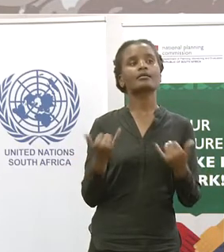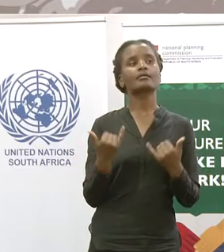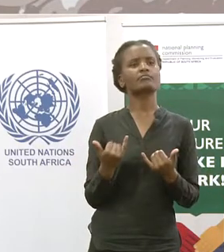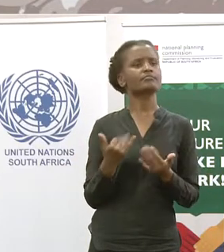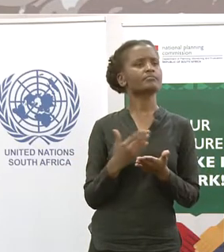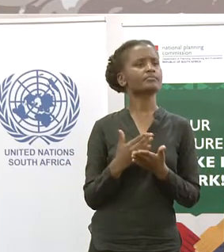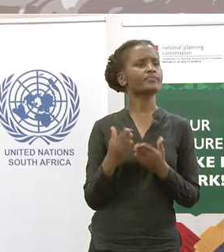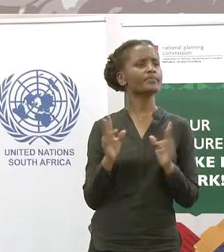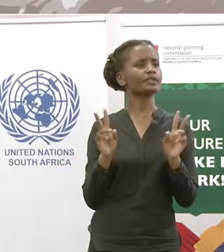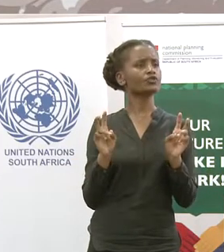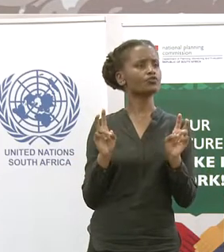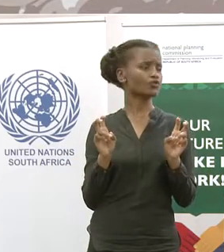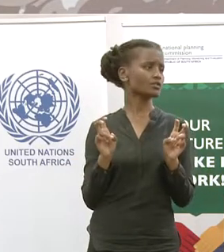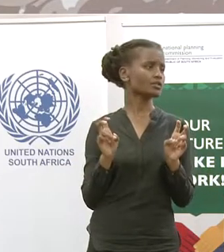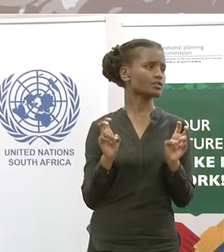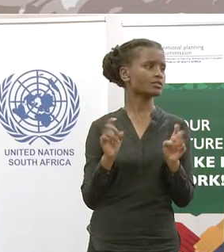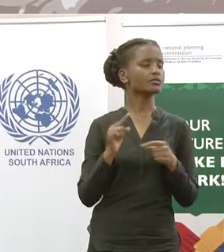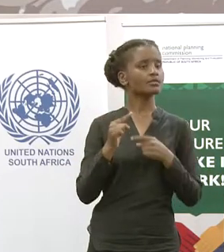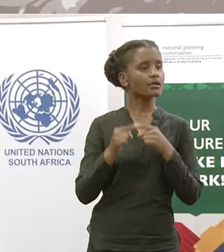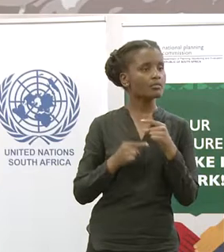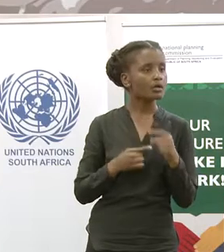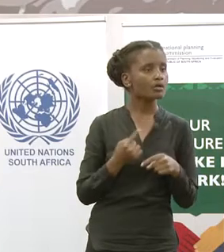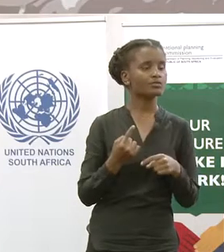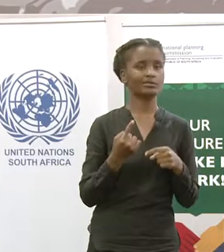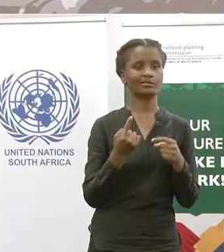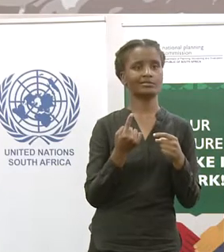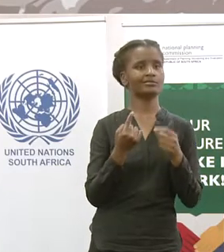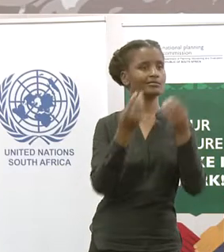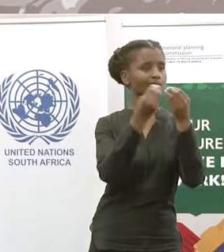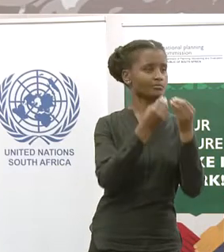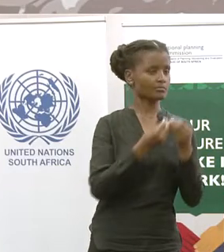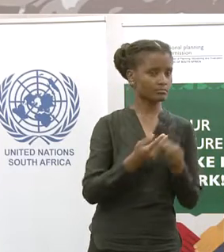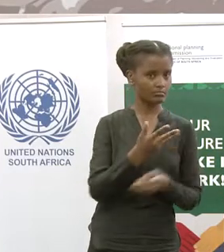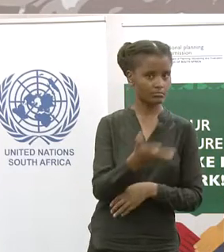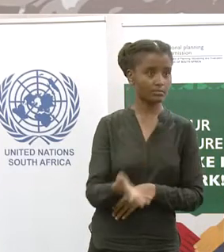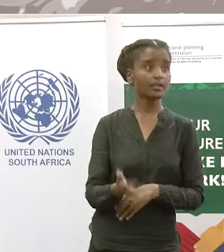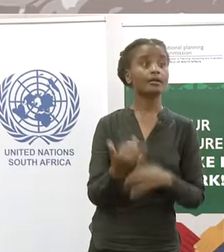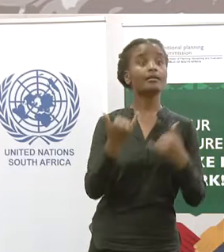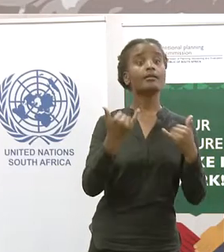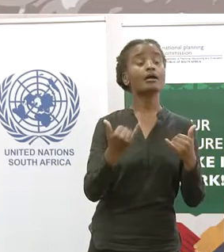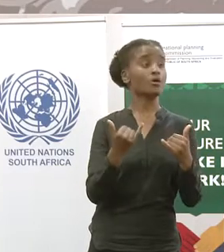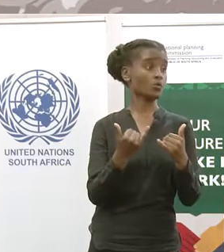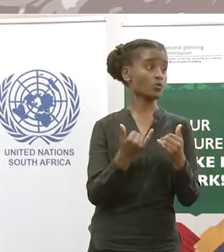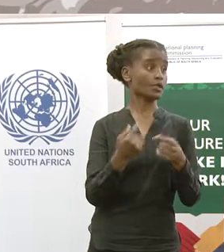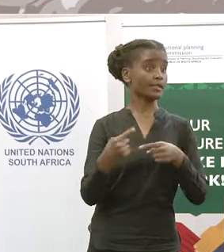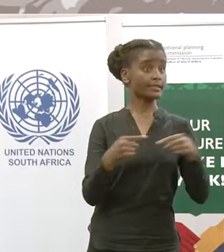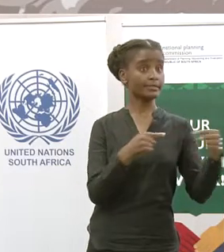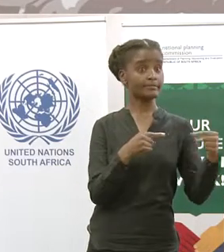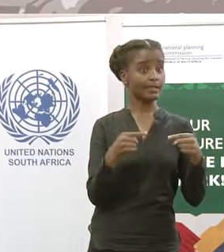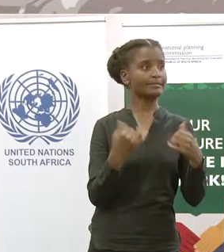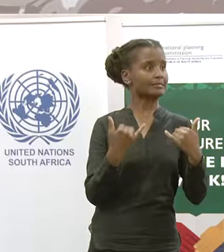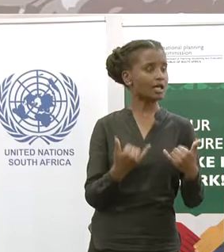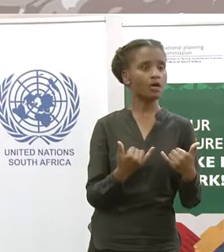issues of housekeeping out of the way, this debate is streamed live, I believe, on